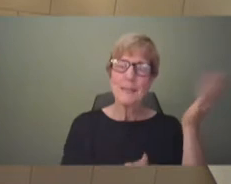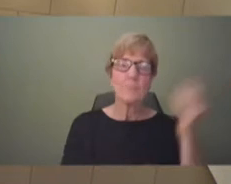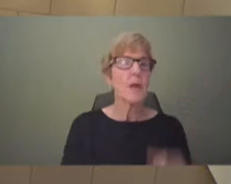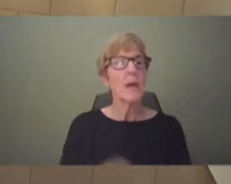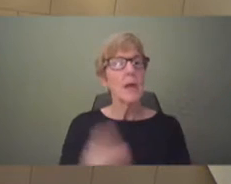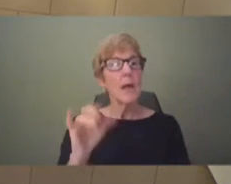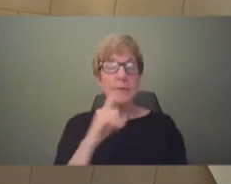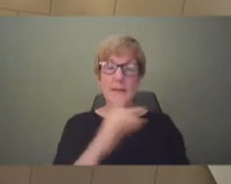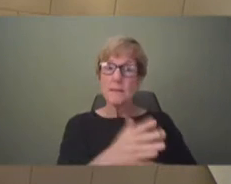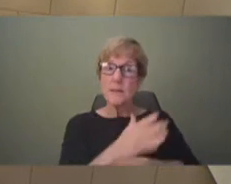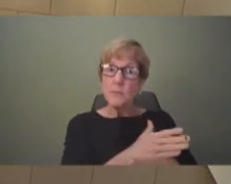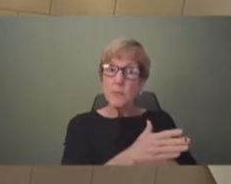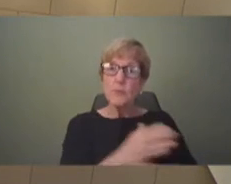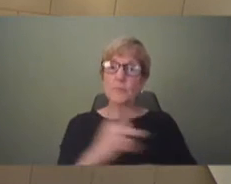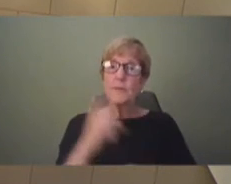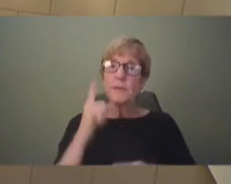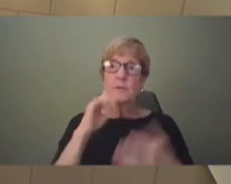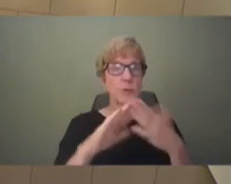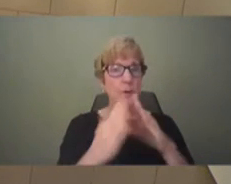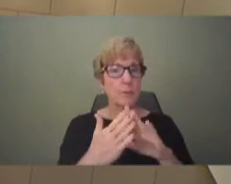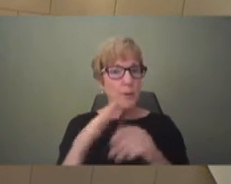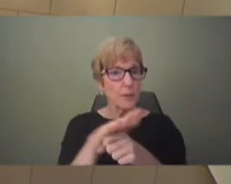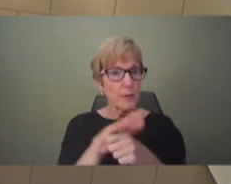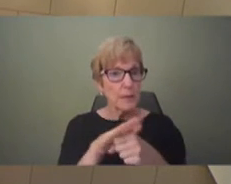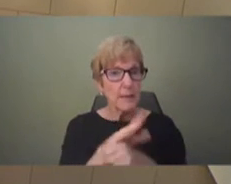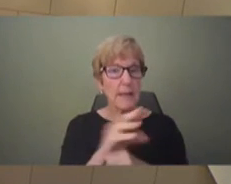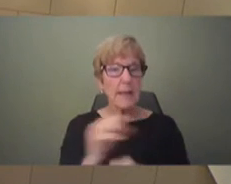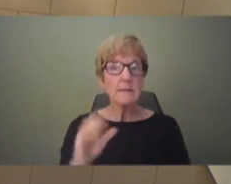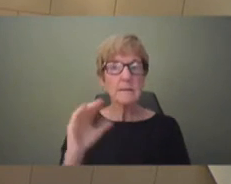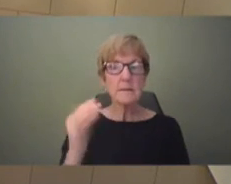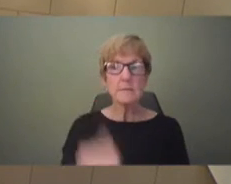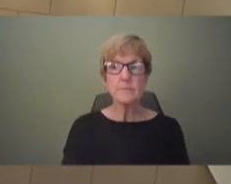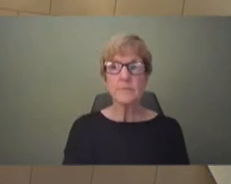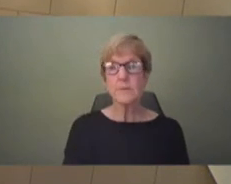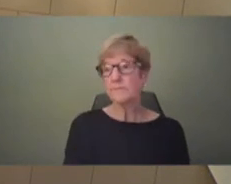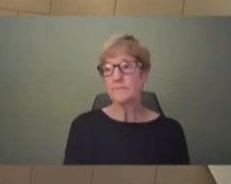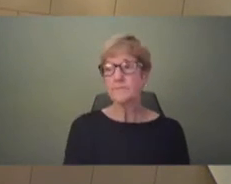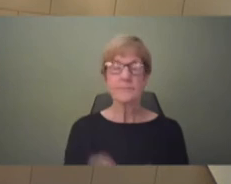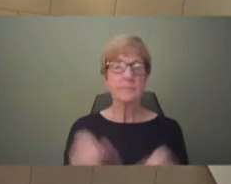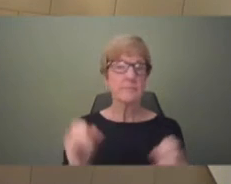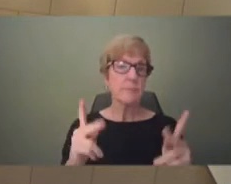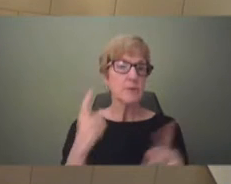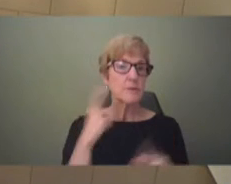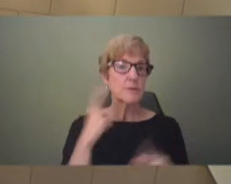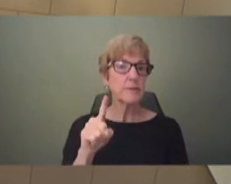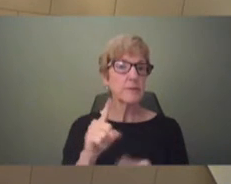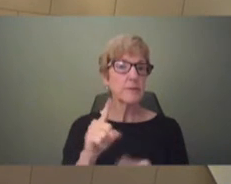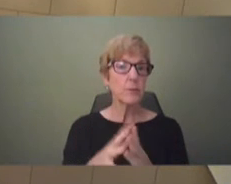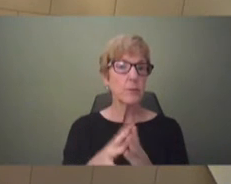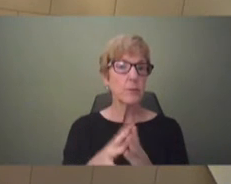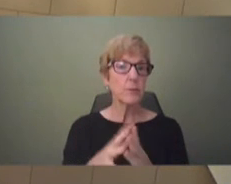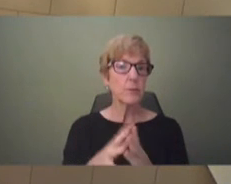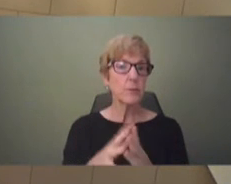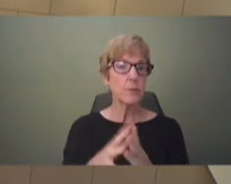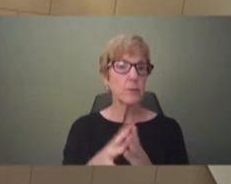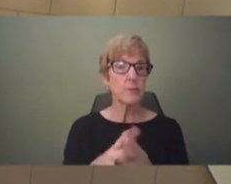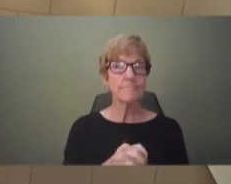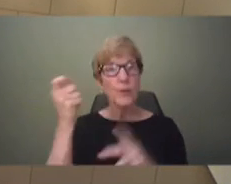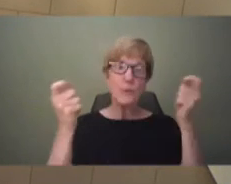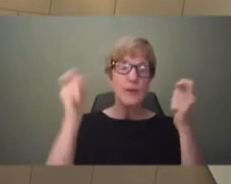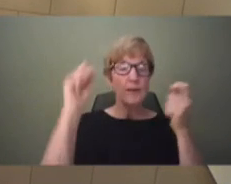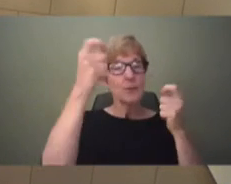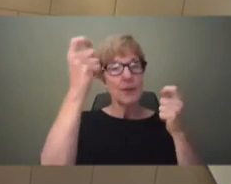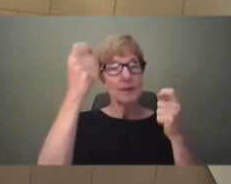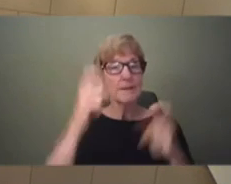improvement to the community and just seems like a opportunity for you know win win win situation